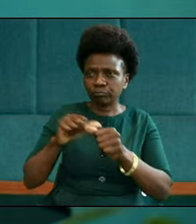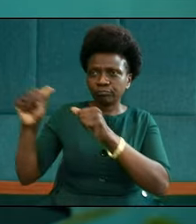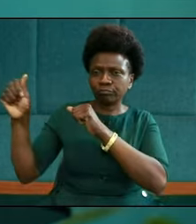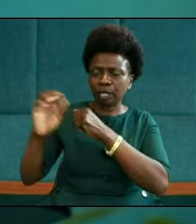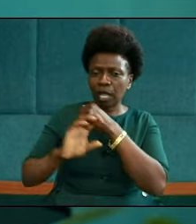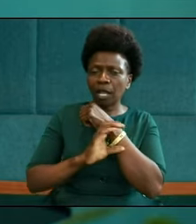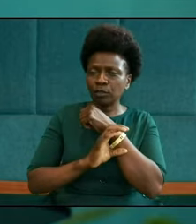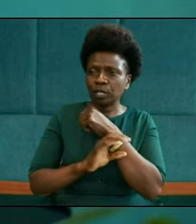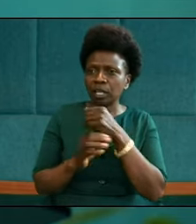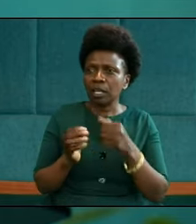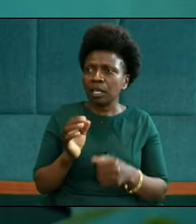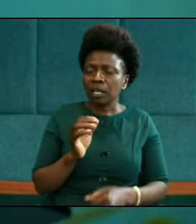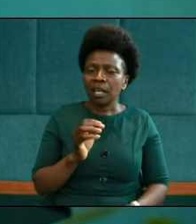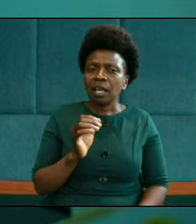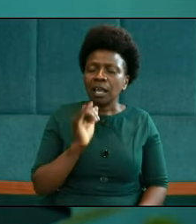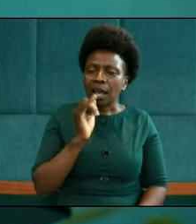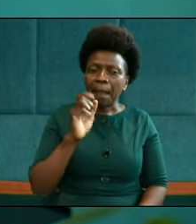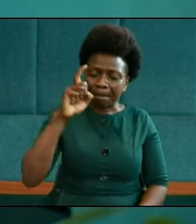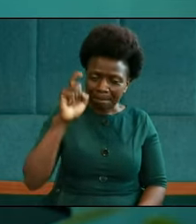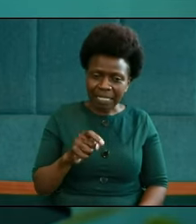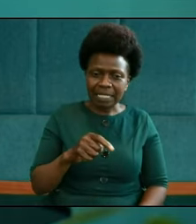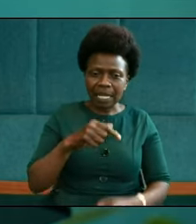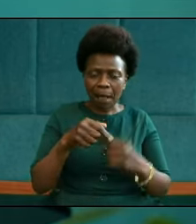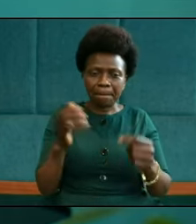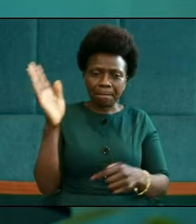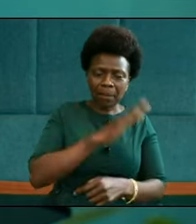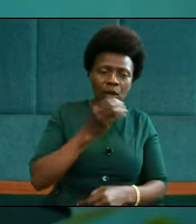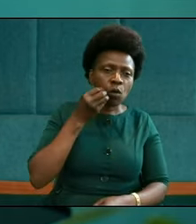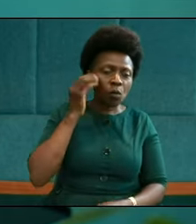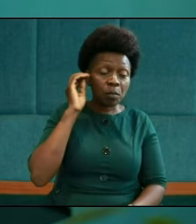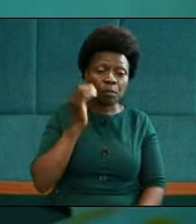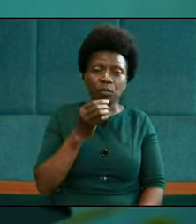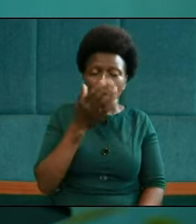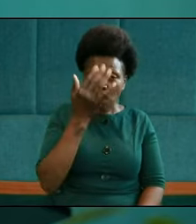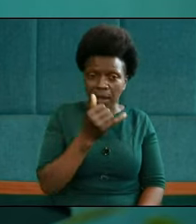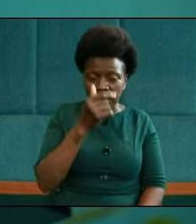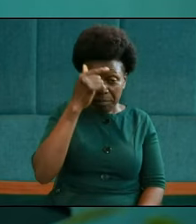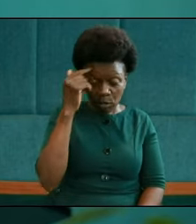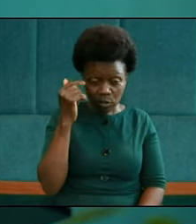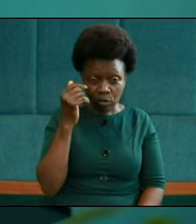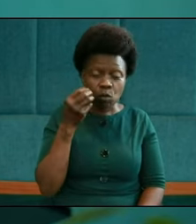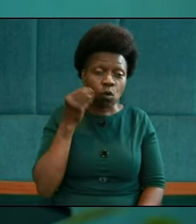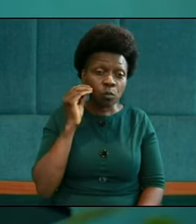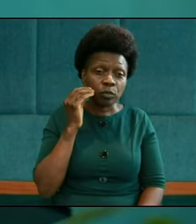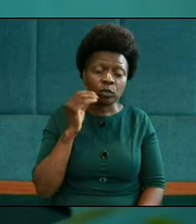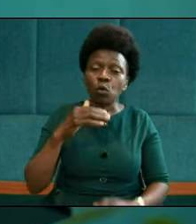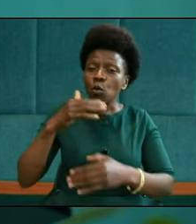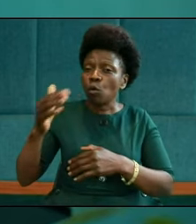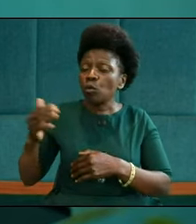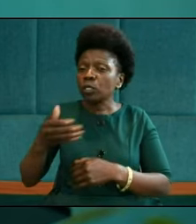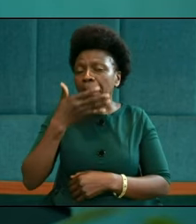country, I will come back home. Because home is always best.